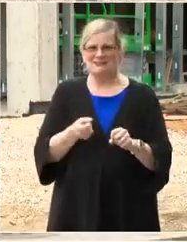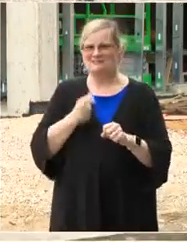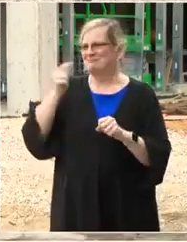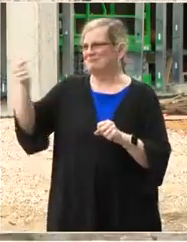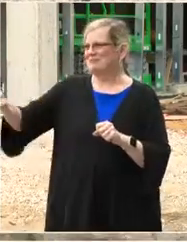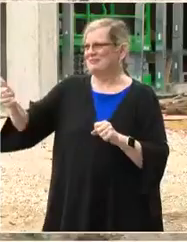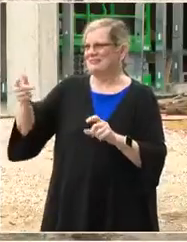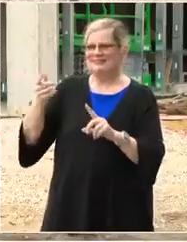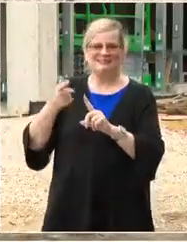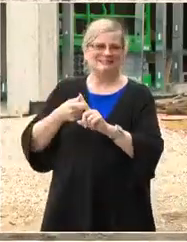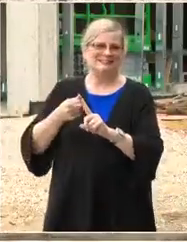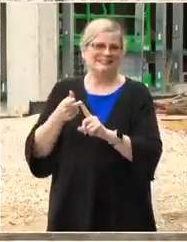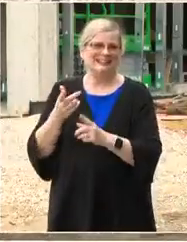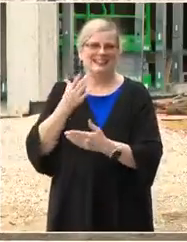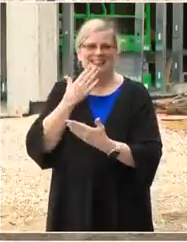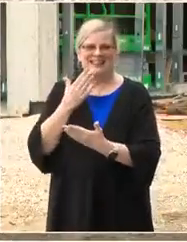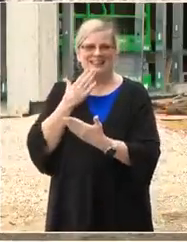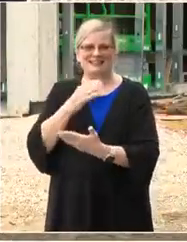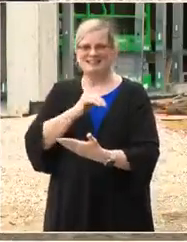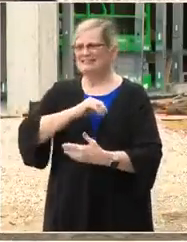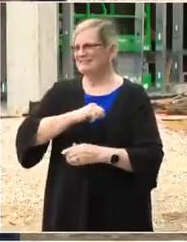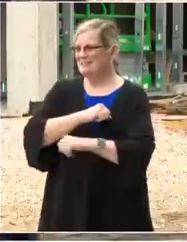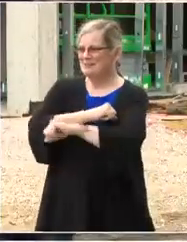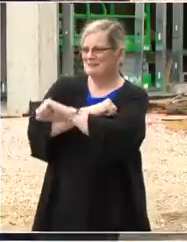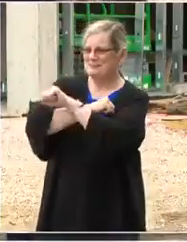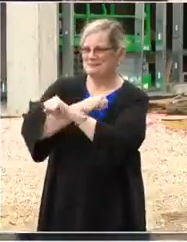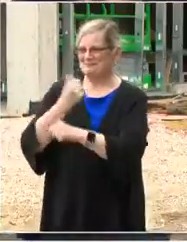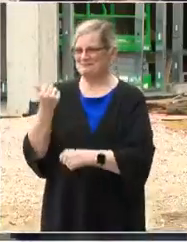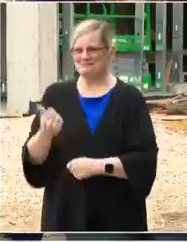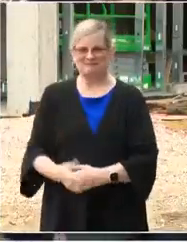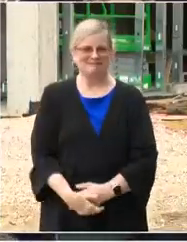so much. Thank you. Fantastic.